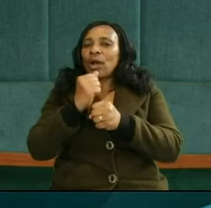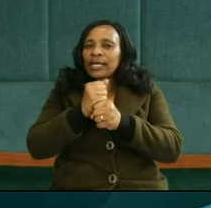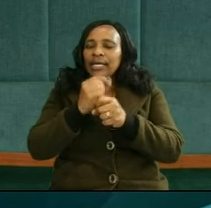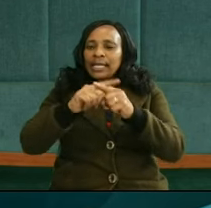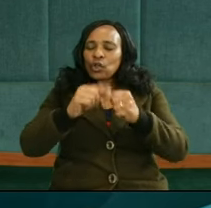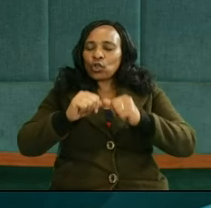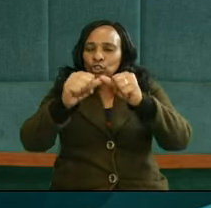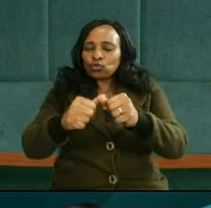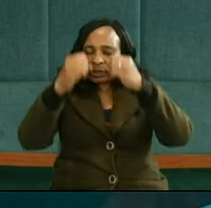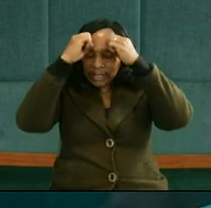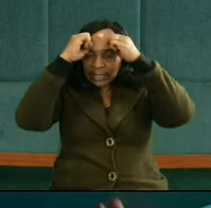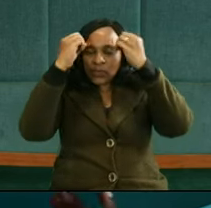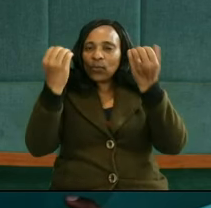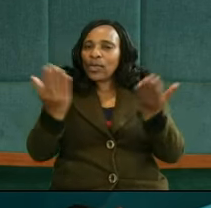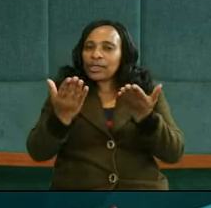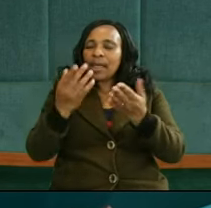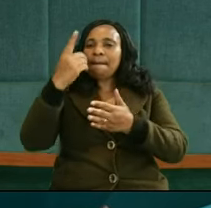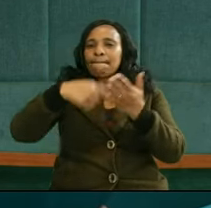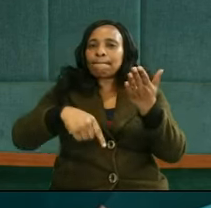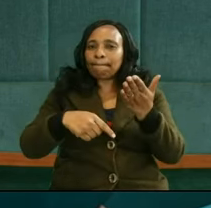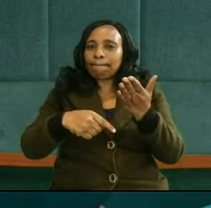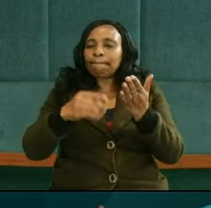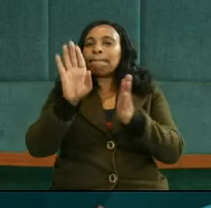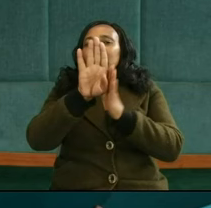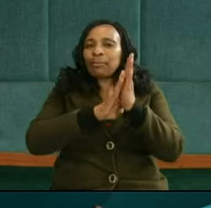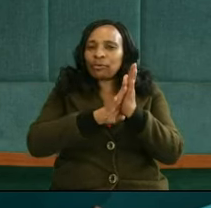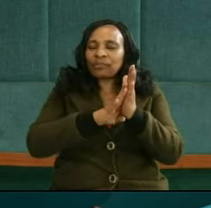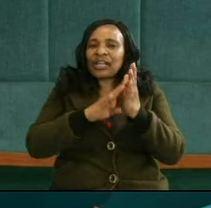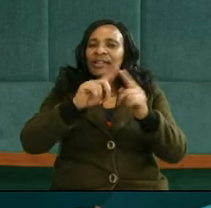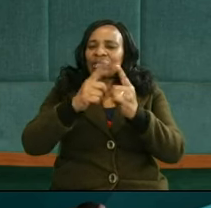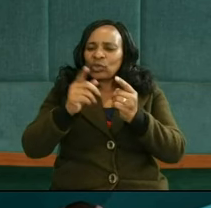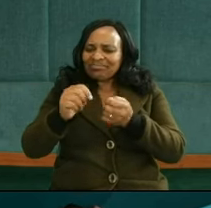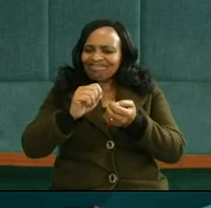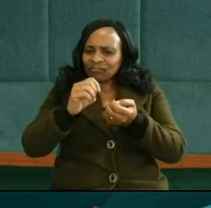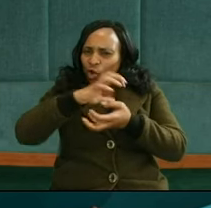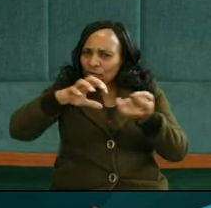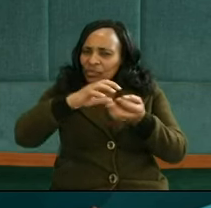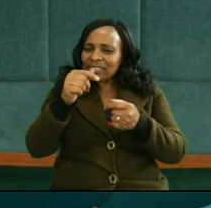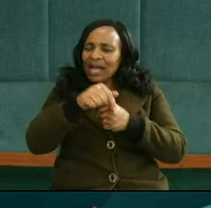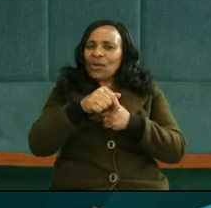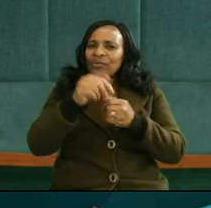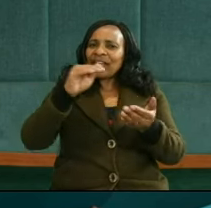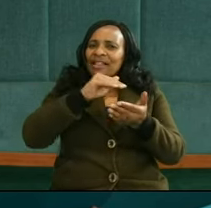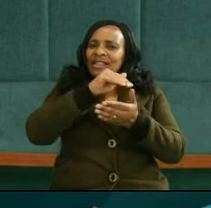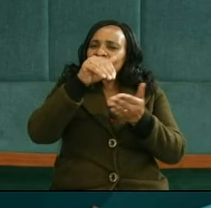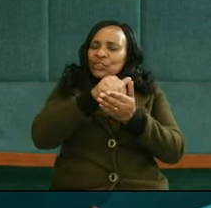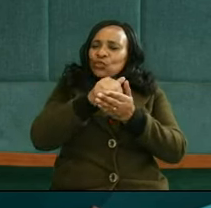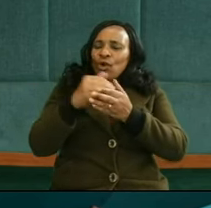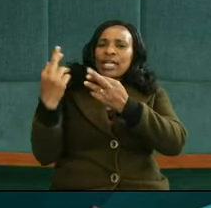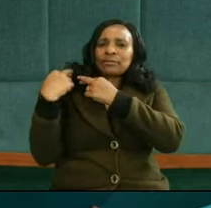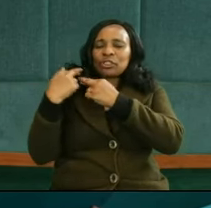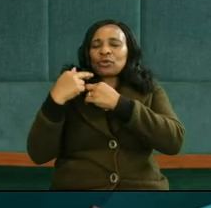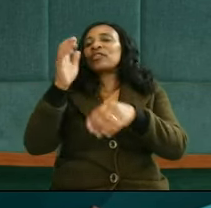continued to study the Bible. And as he continued to study the Bible, he became convinced that the central responsibility of the